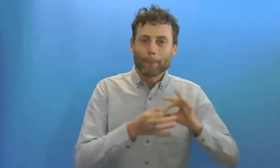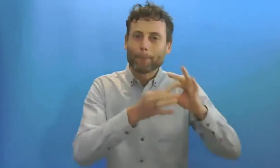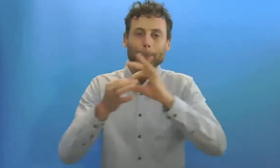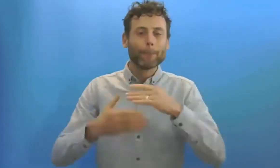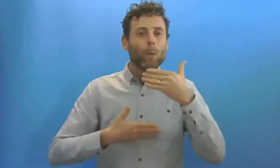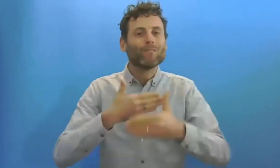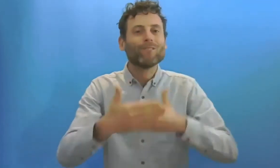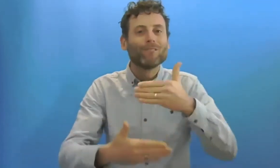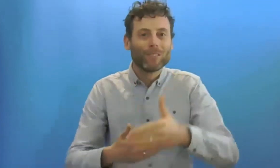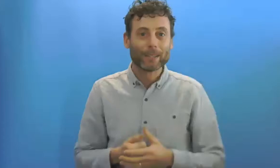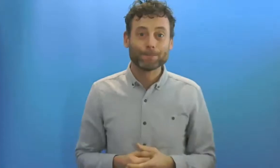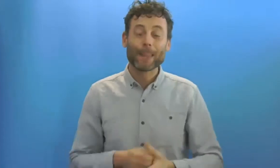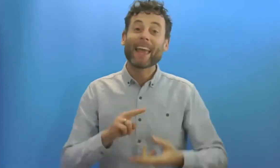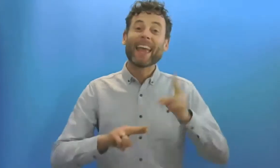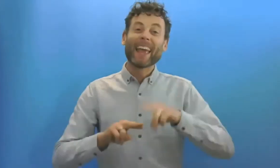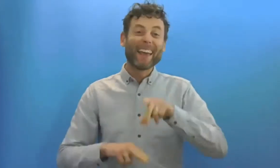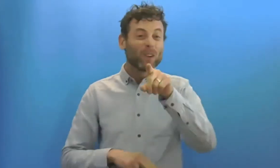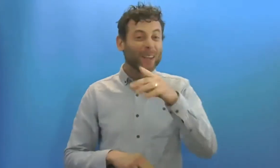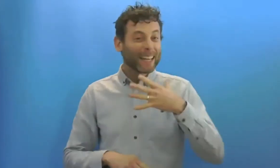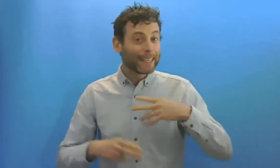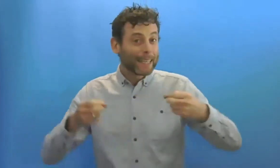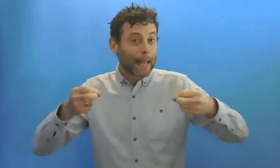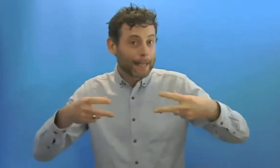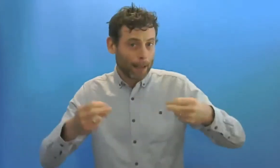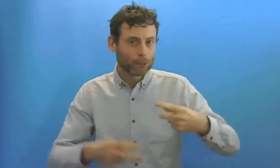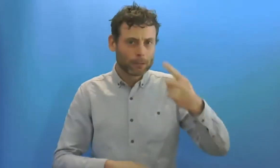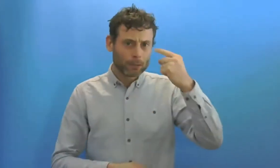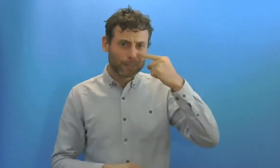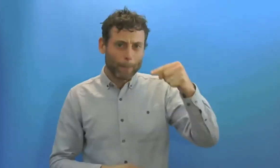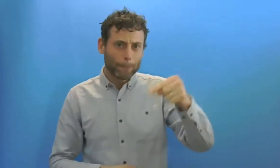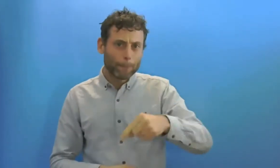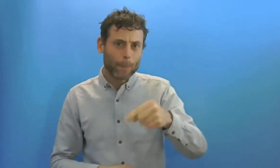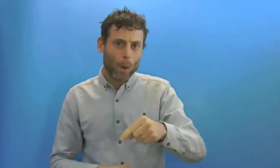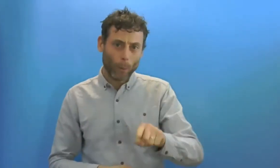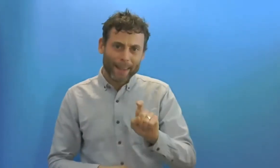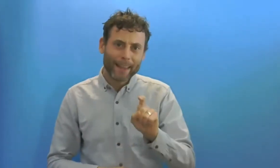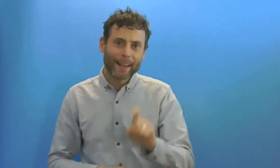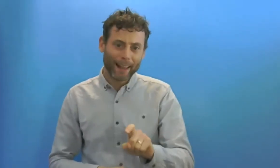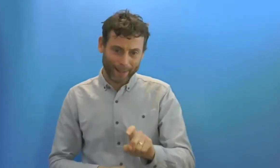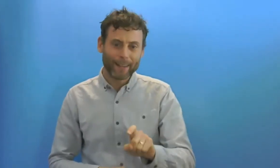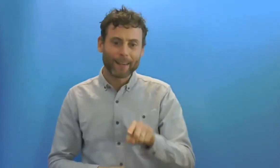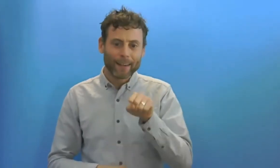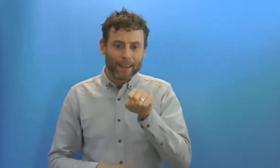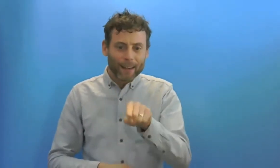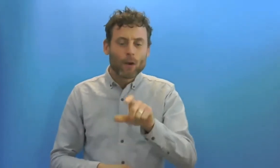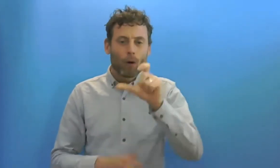If you require captions, please click on the closed caption box at the bottom of your screen to view